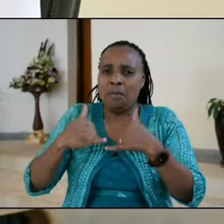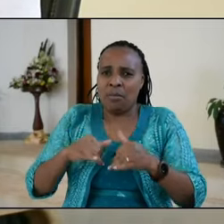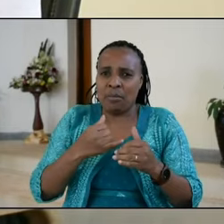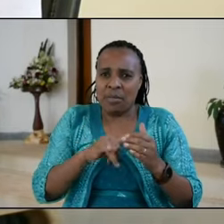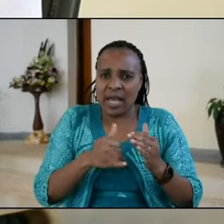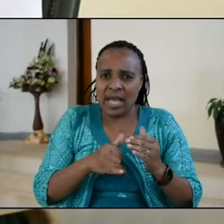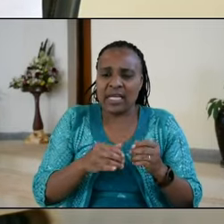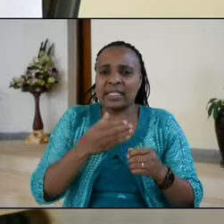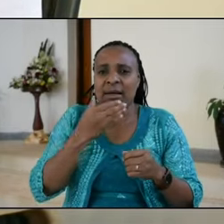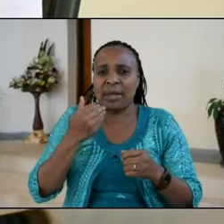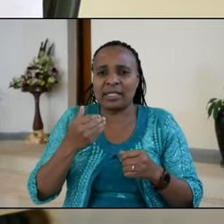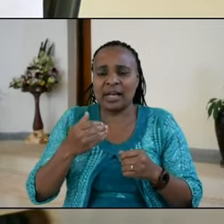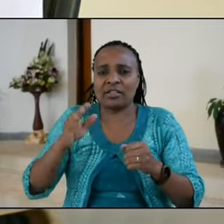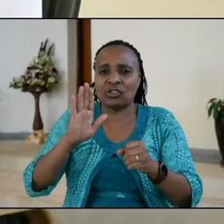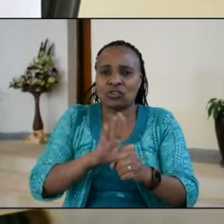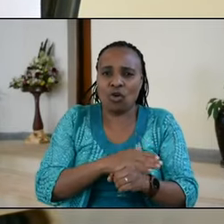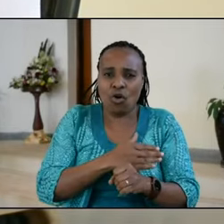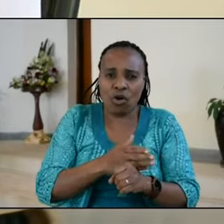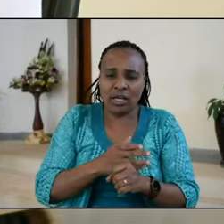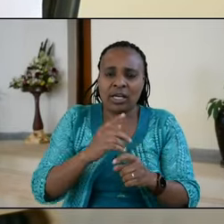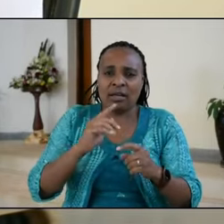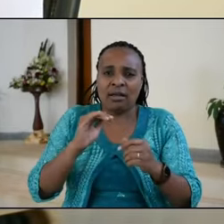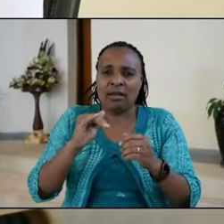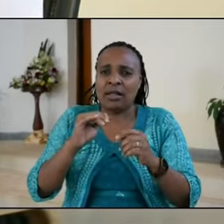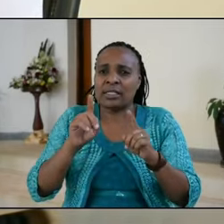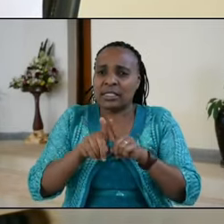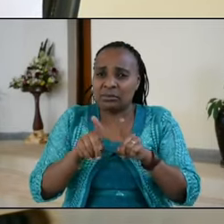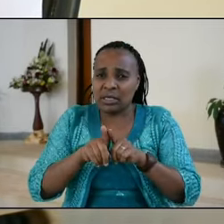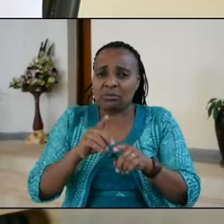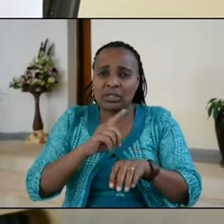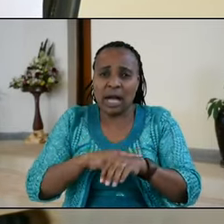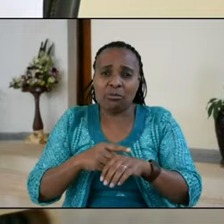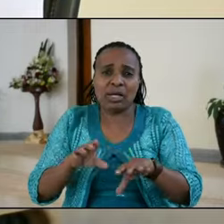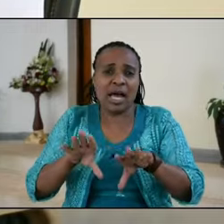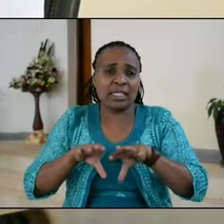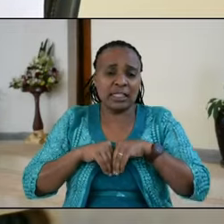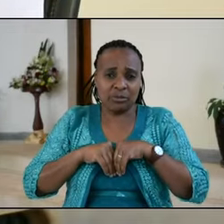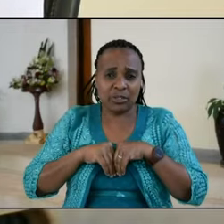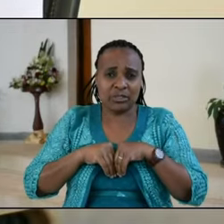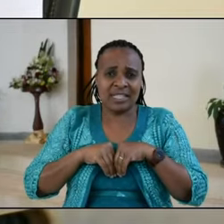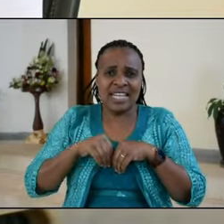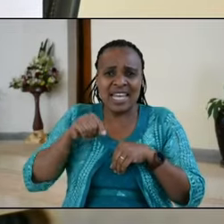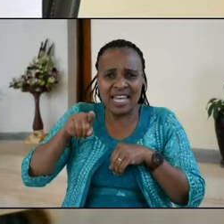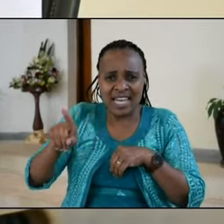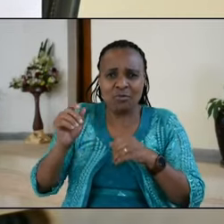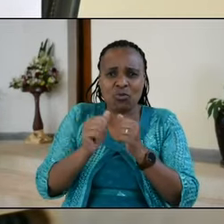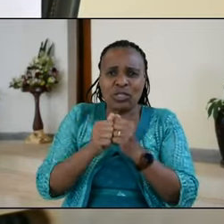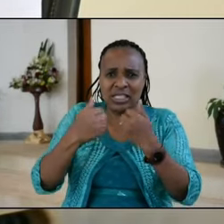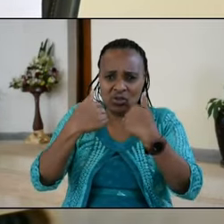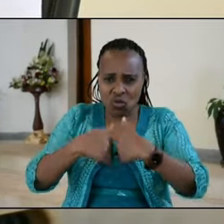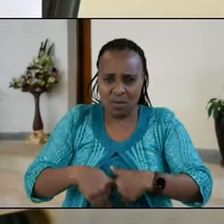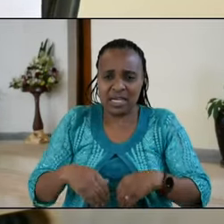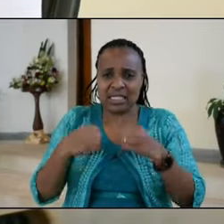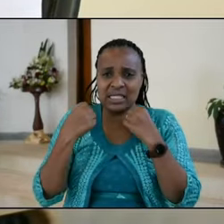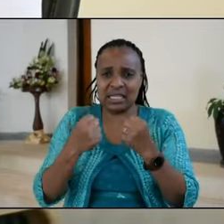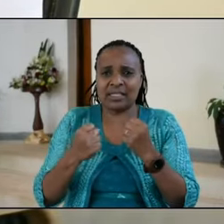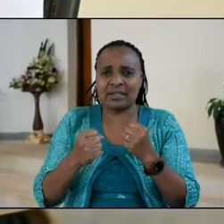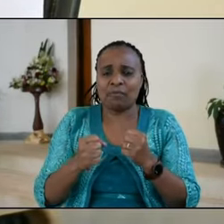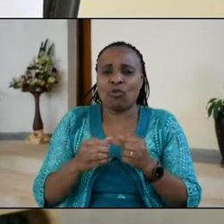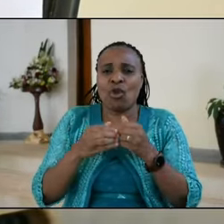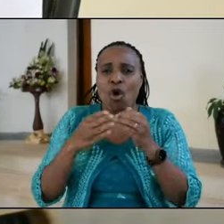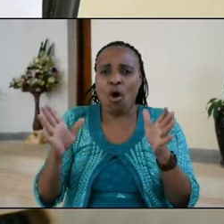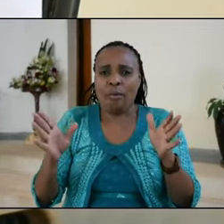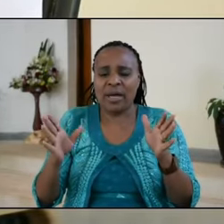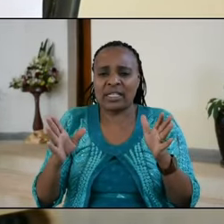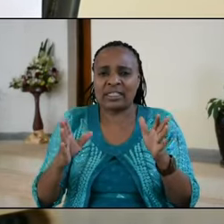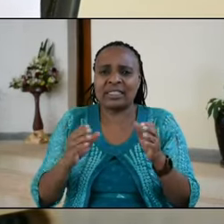study. Like, he acknowledges that him, with his own human strength, opening the